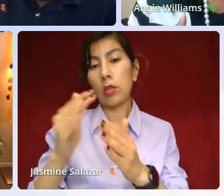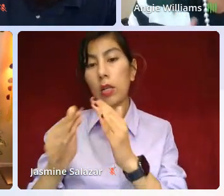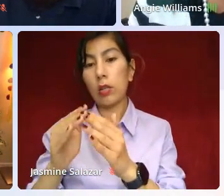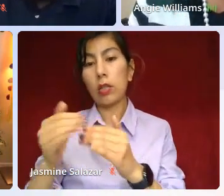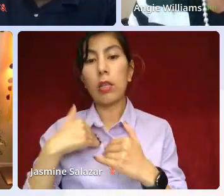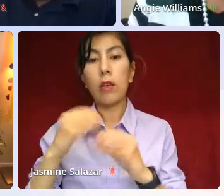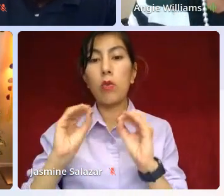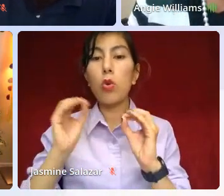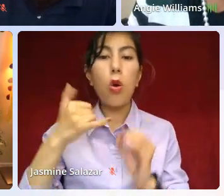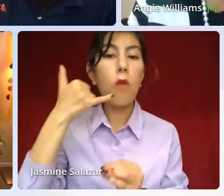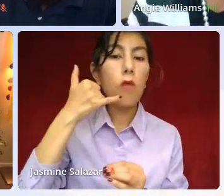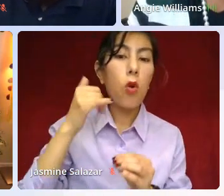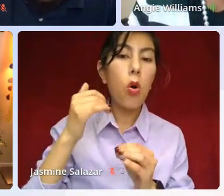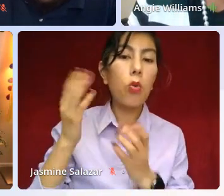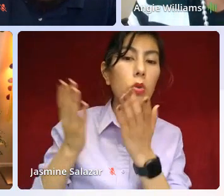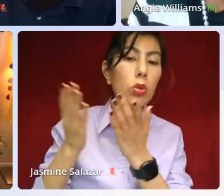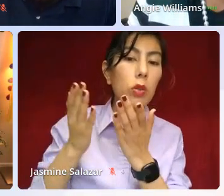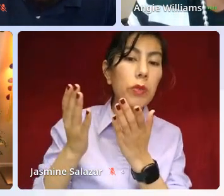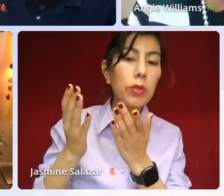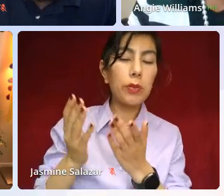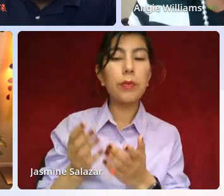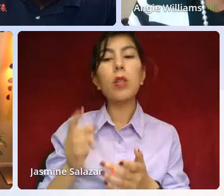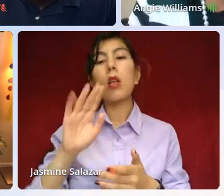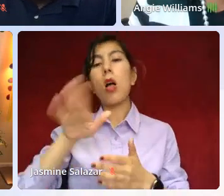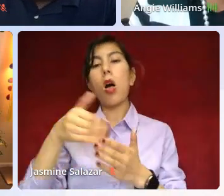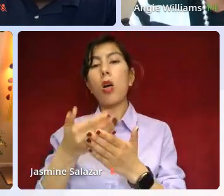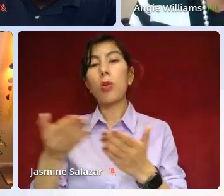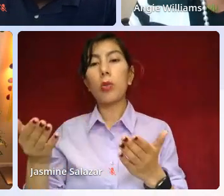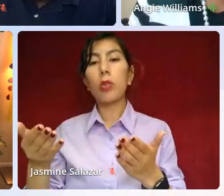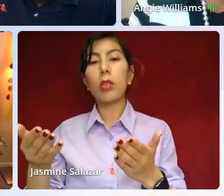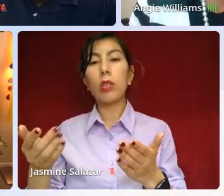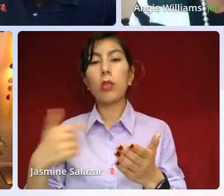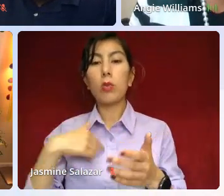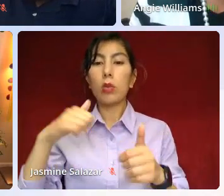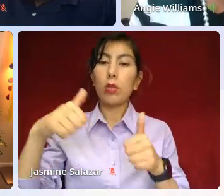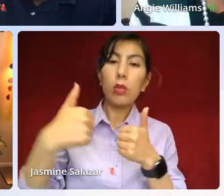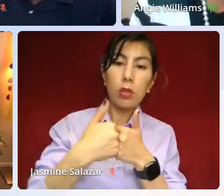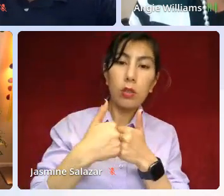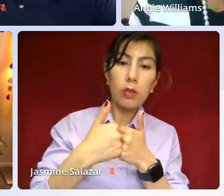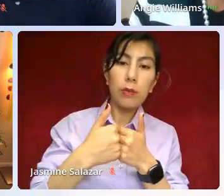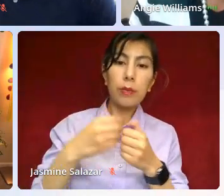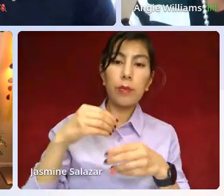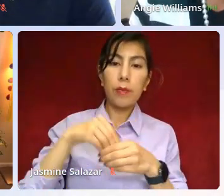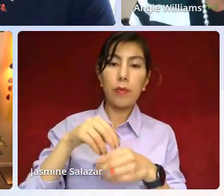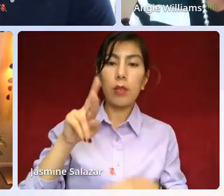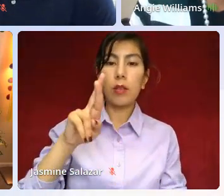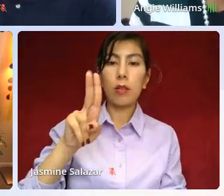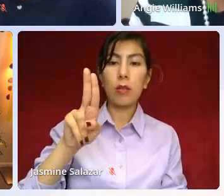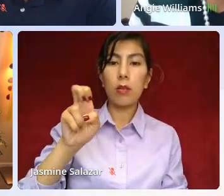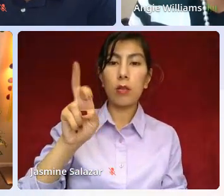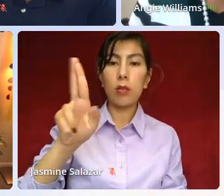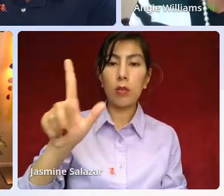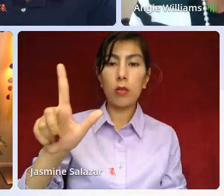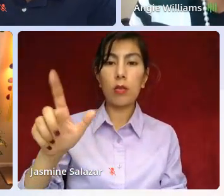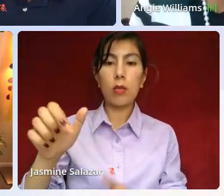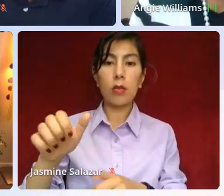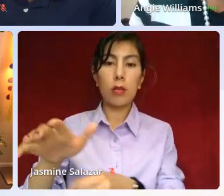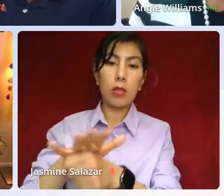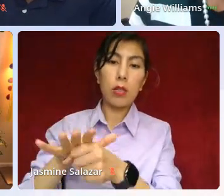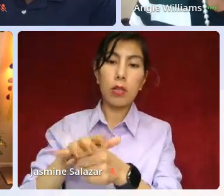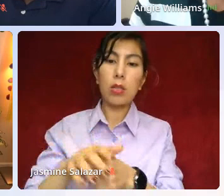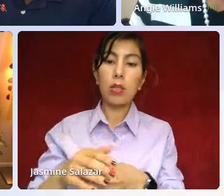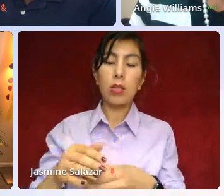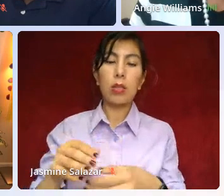So these are all things that we are, kind of dealing with in our rural areas, that is just means of